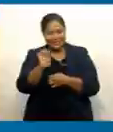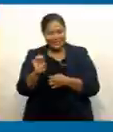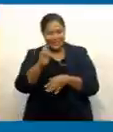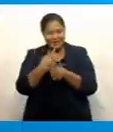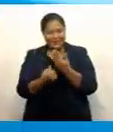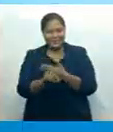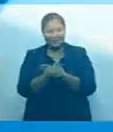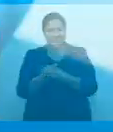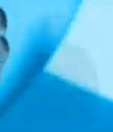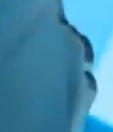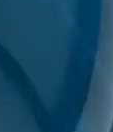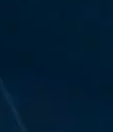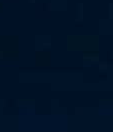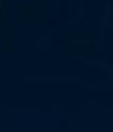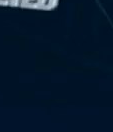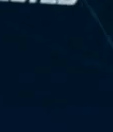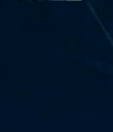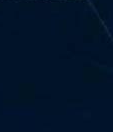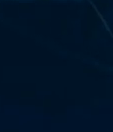course.